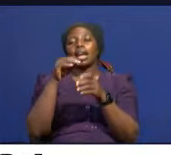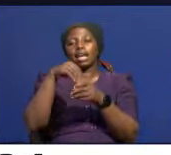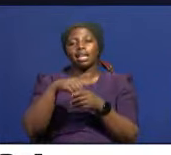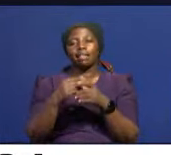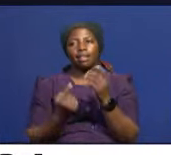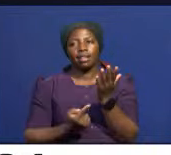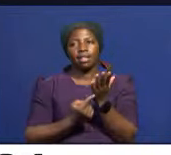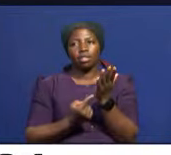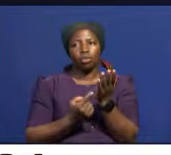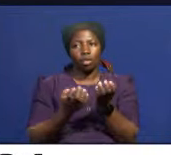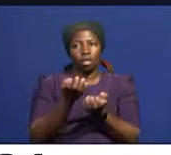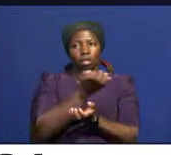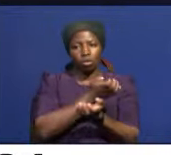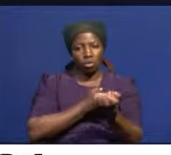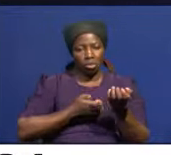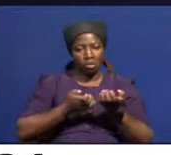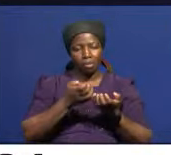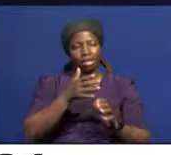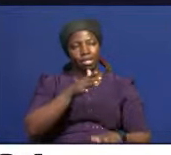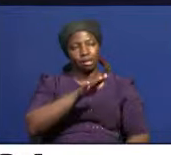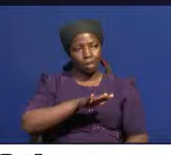digital economic space.